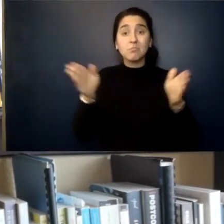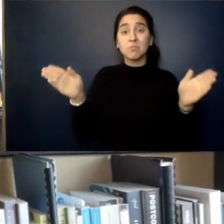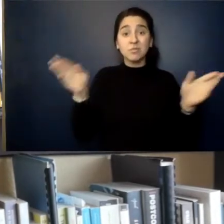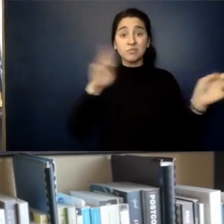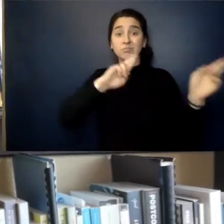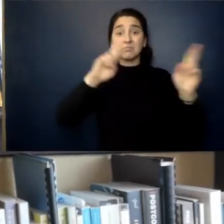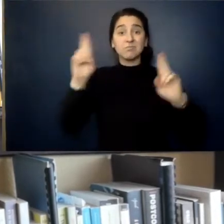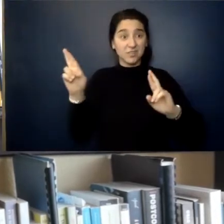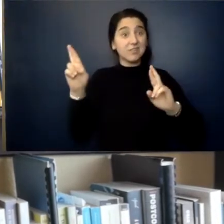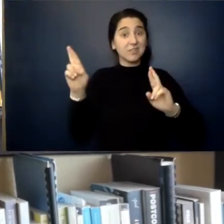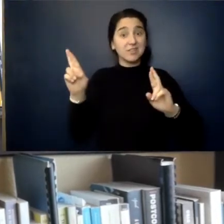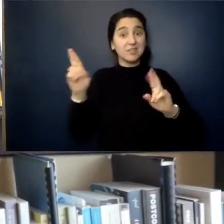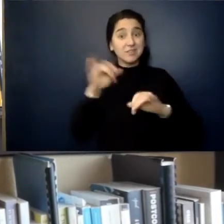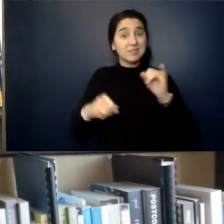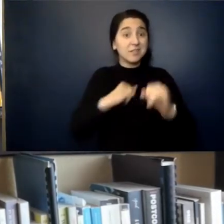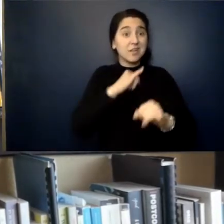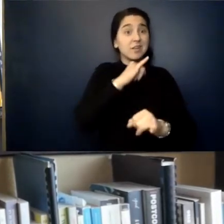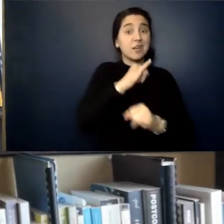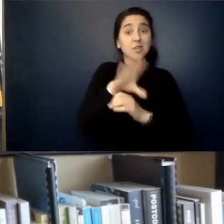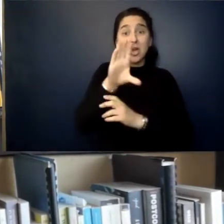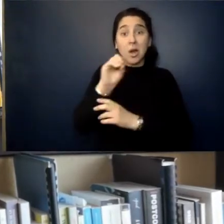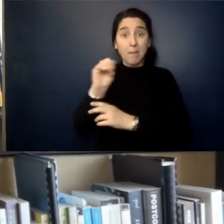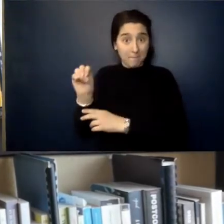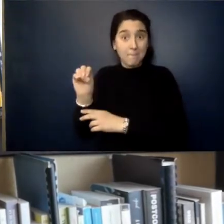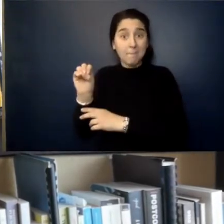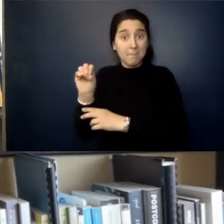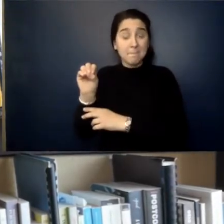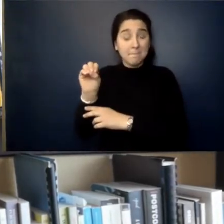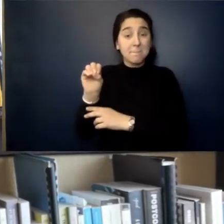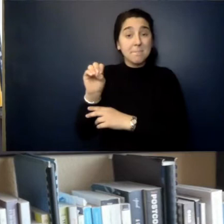to do structural changes